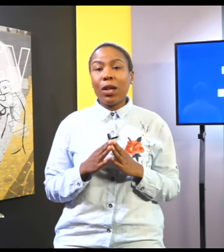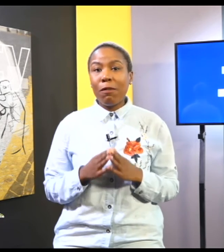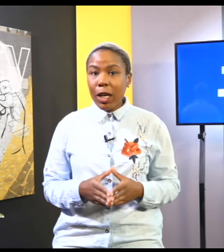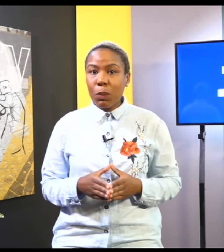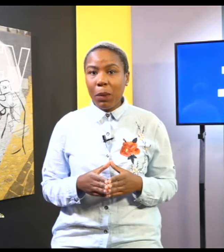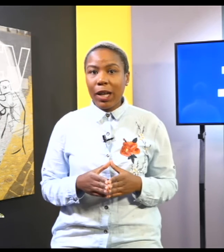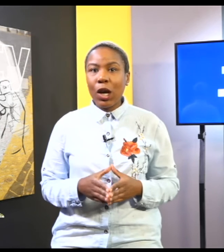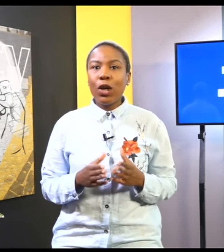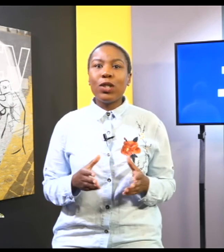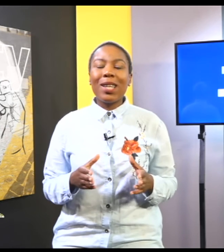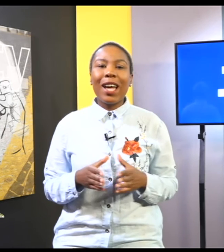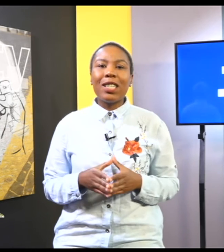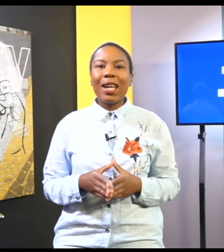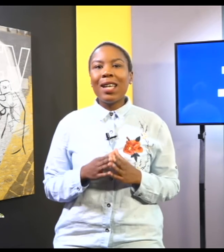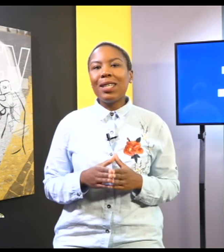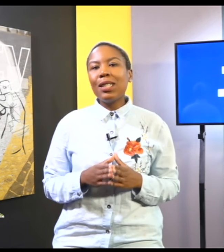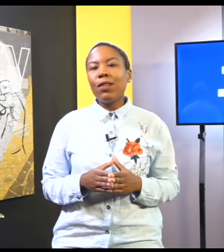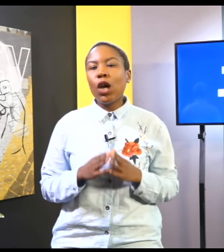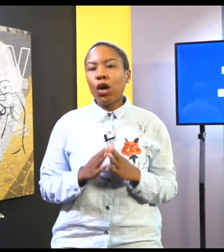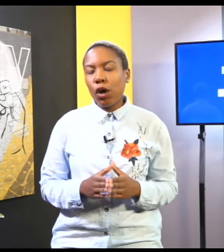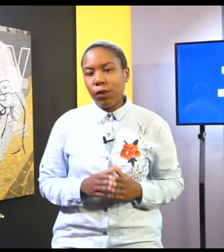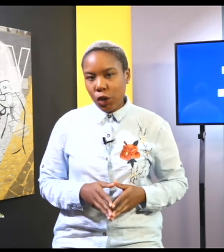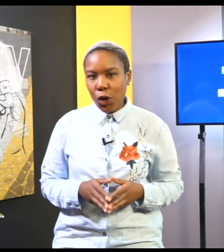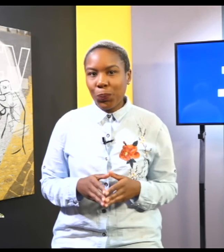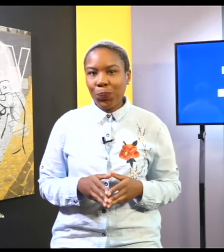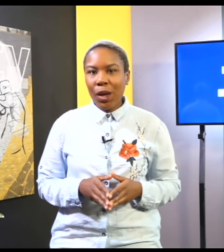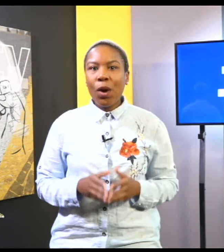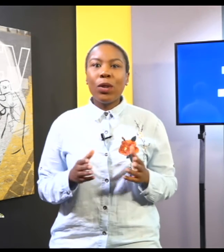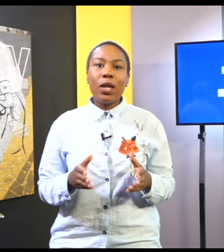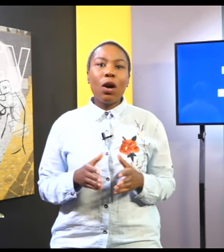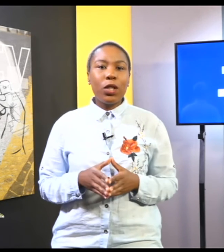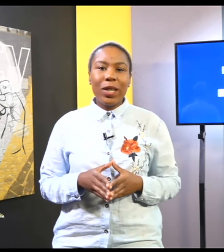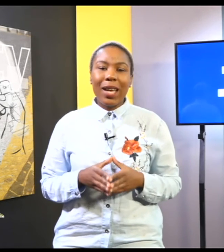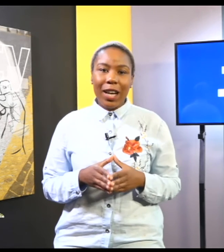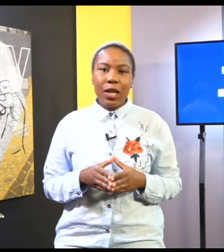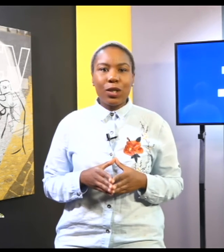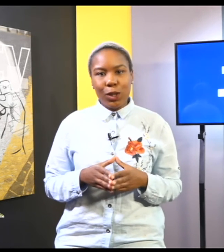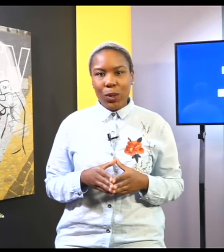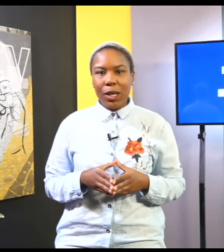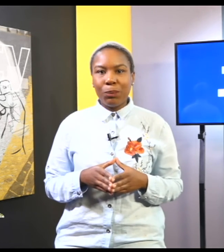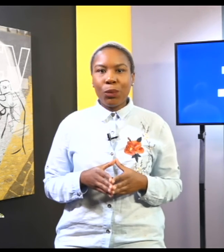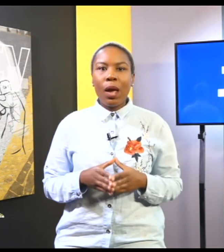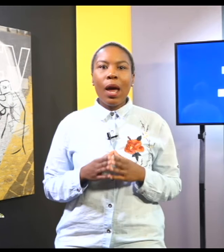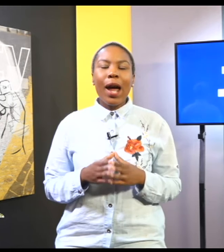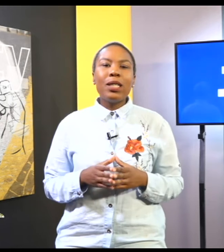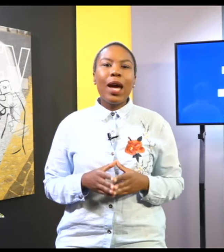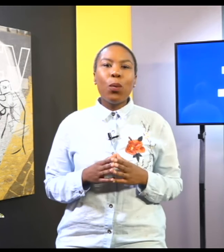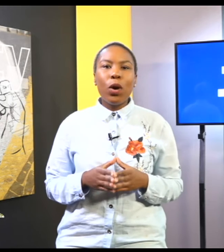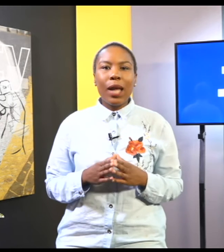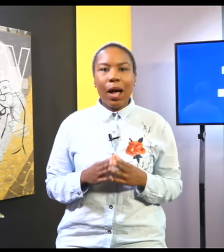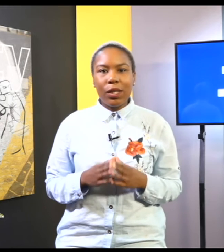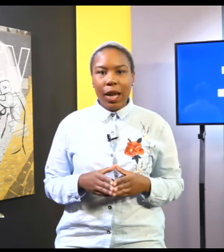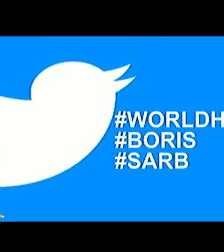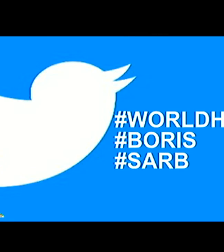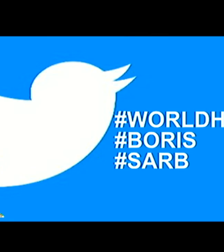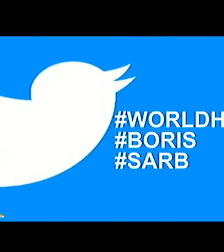onto our Facebook page using the hashtag #CTVCOVIDShow. These are the trending hashtags on Twitter. Hashtag World